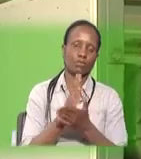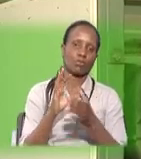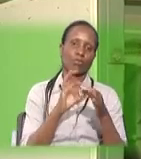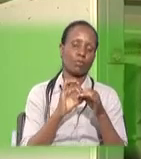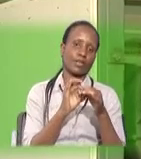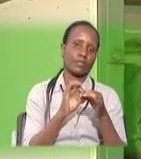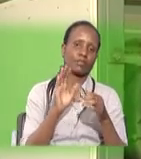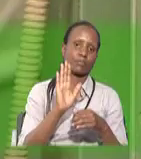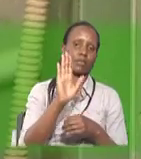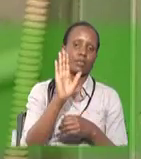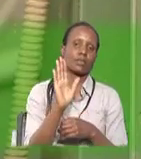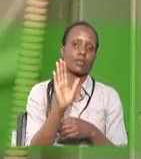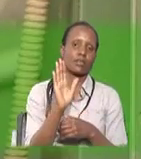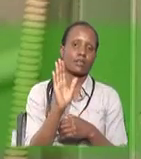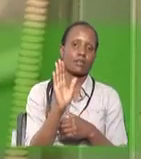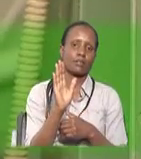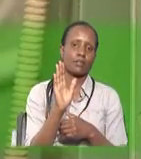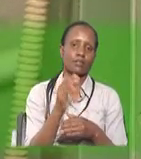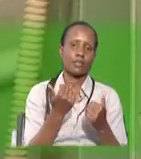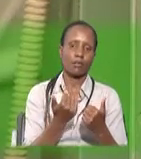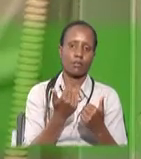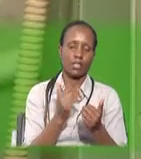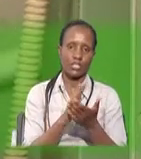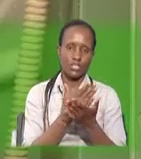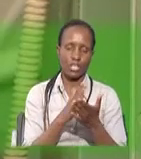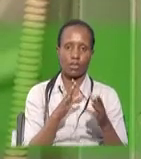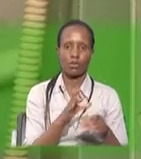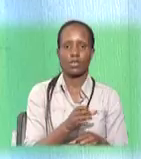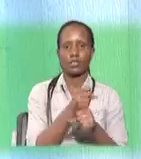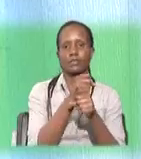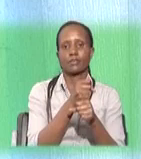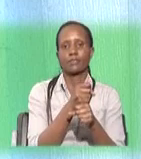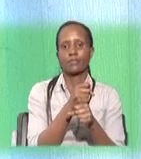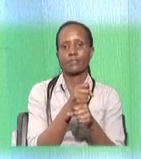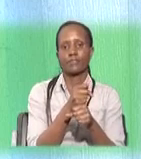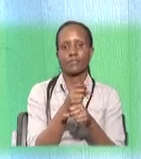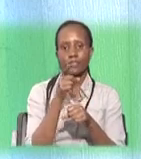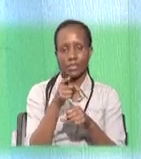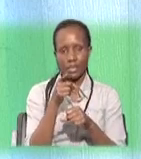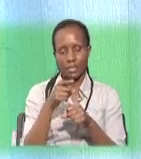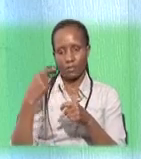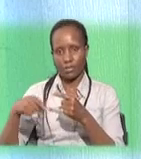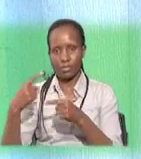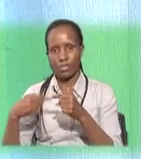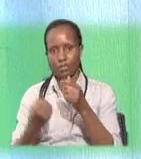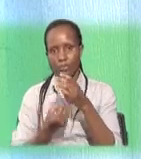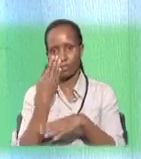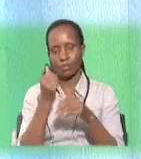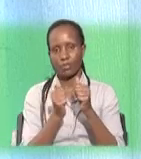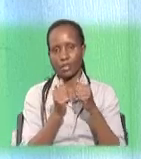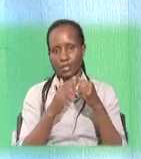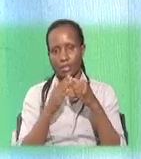the cooperatives, and so they are shareholders currently. The mill was initiated in the